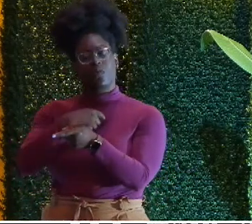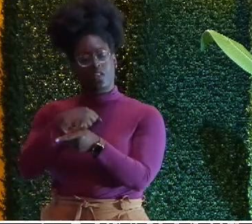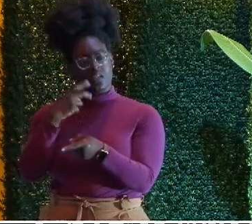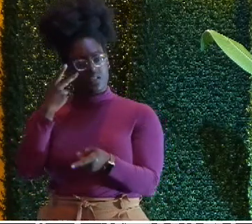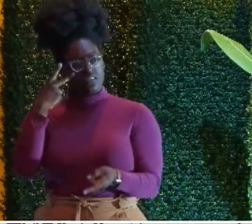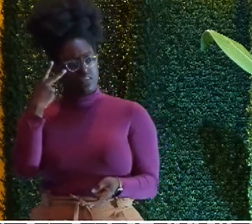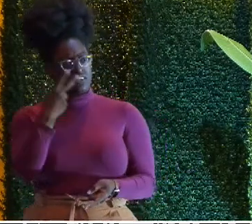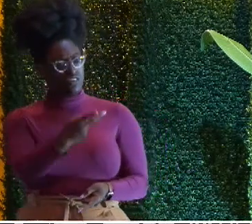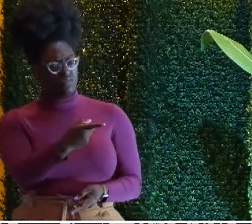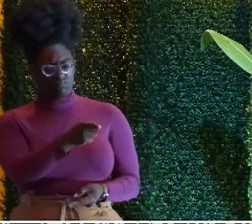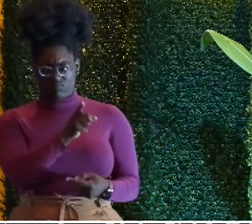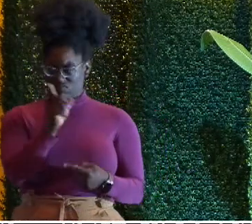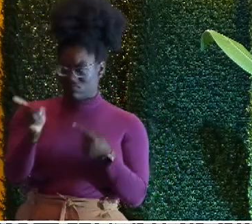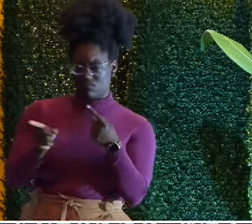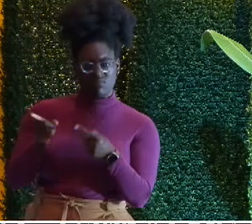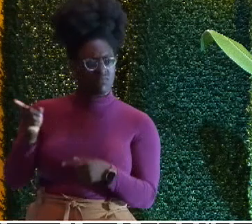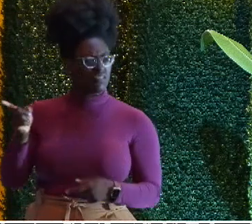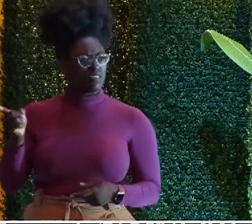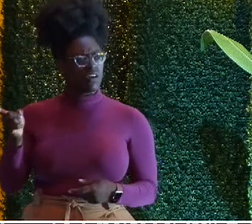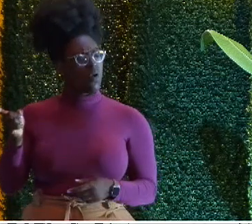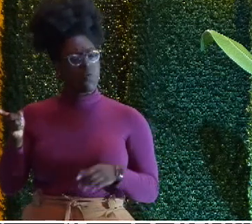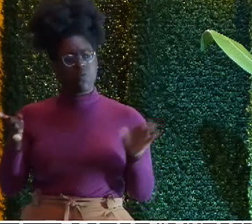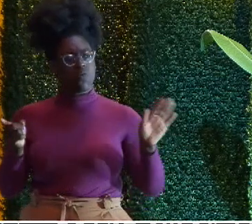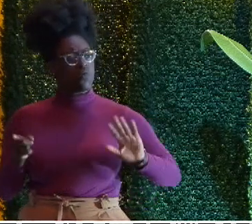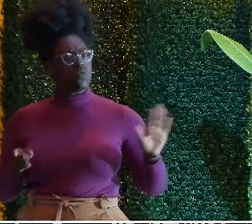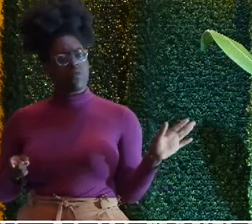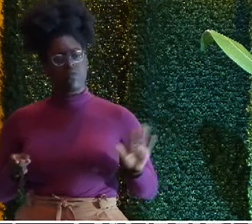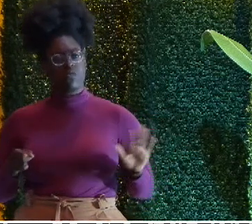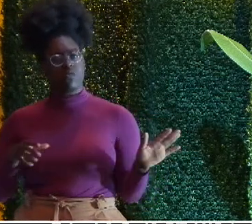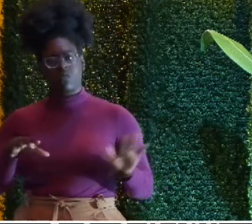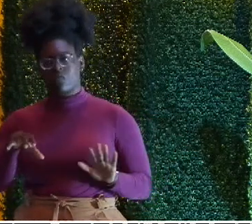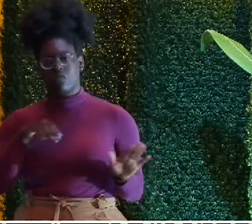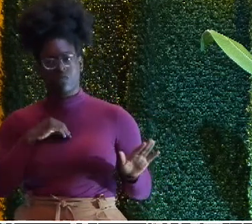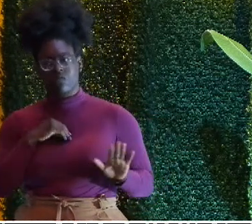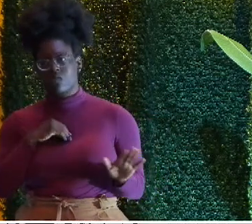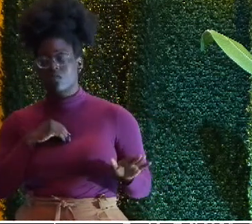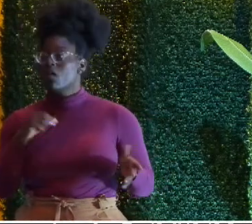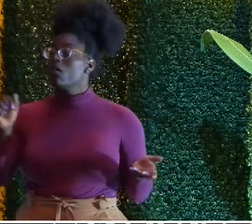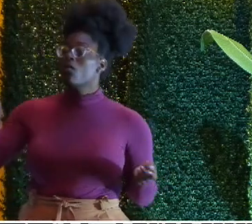women are in public spaces being problematic,